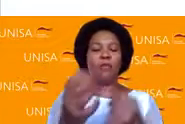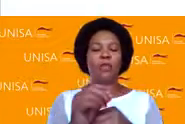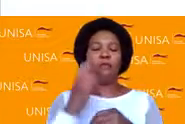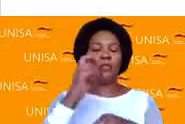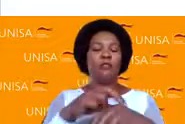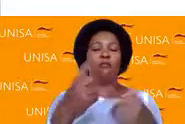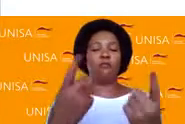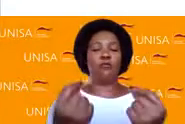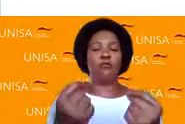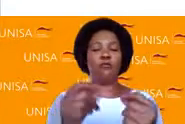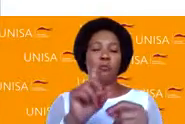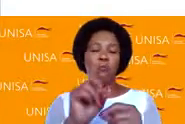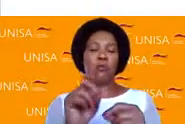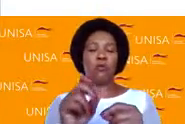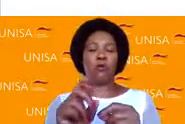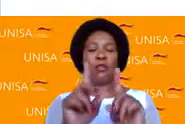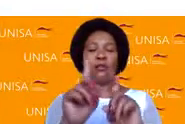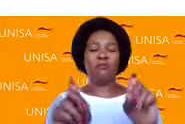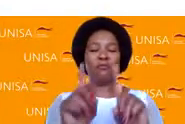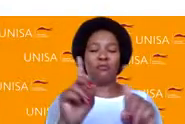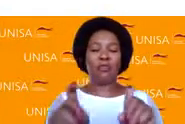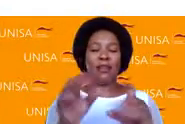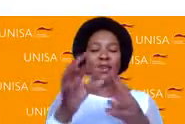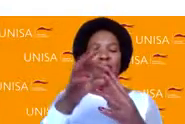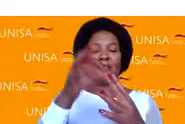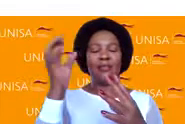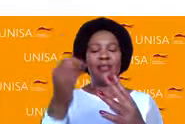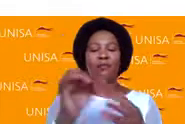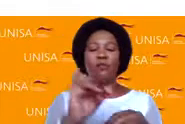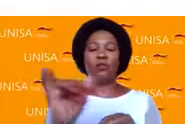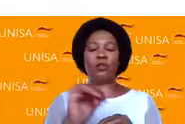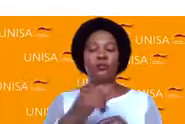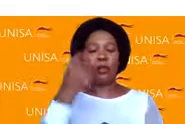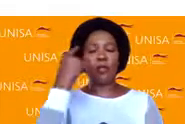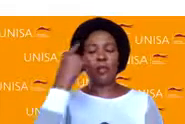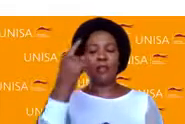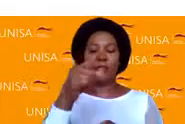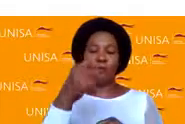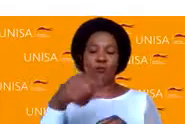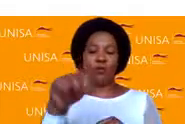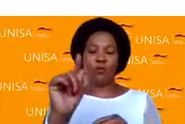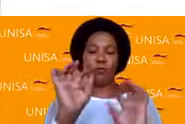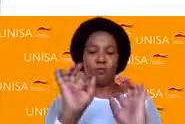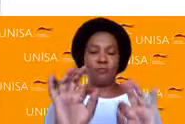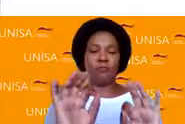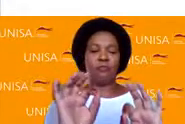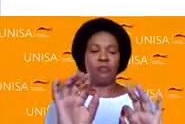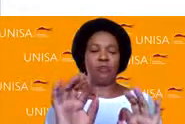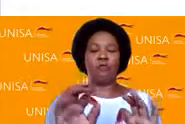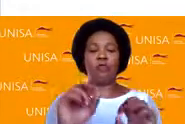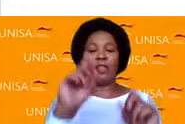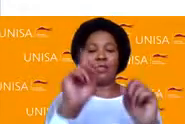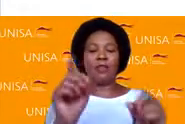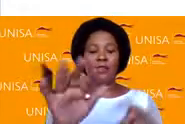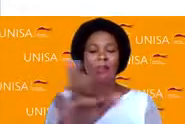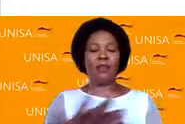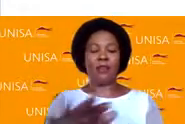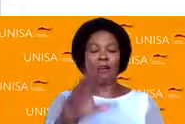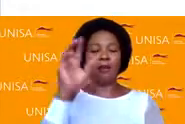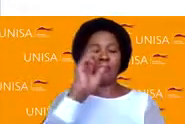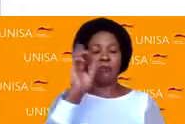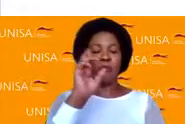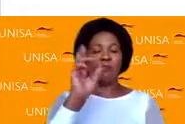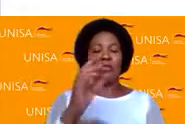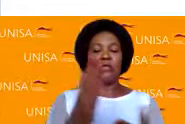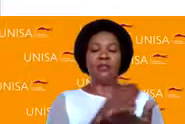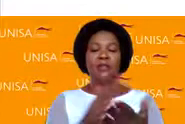you click on the quiz, you come and select which one do you think is correct for the specific area. Remember, some of them